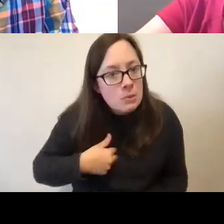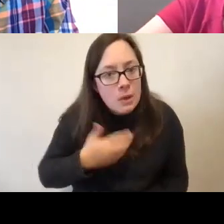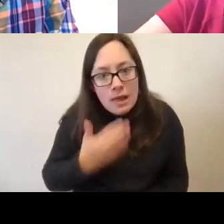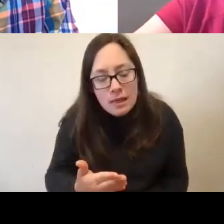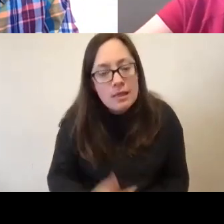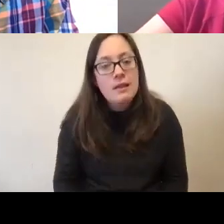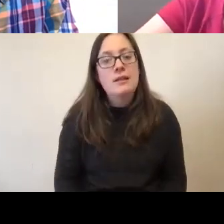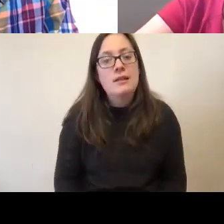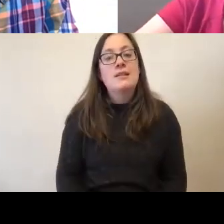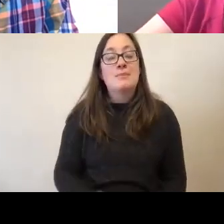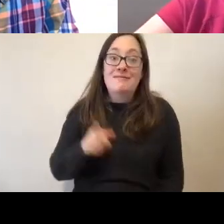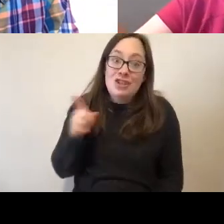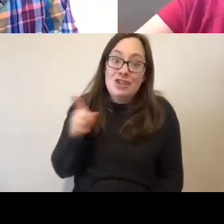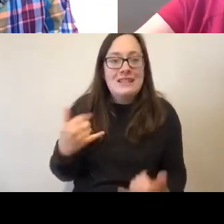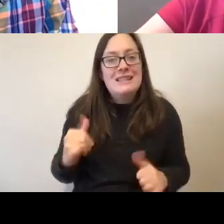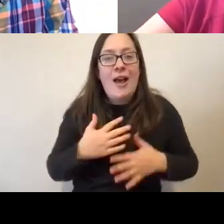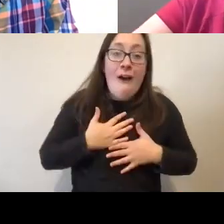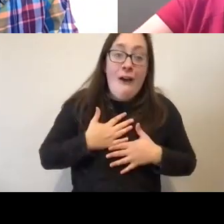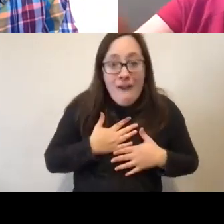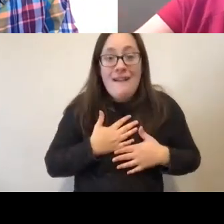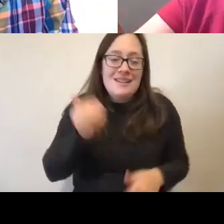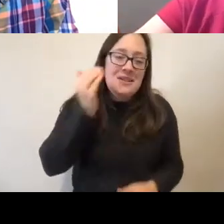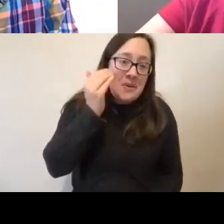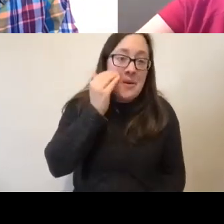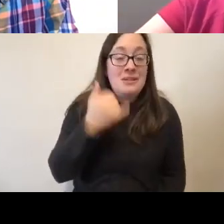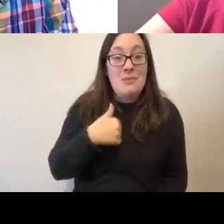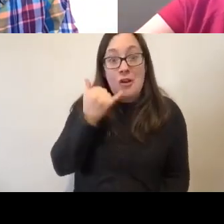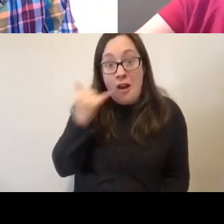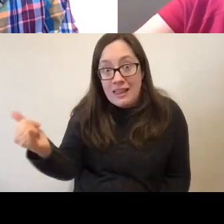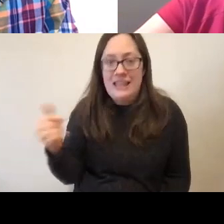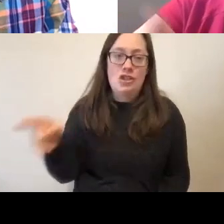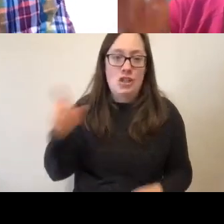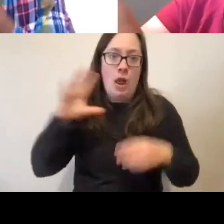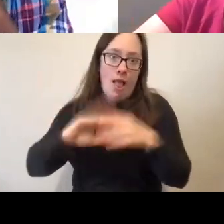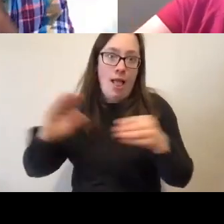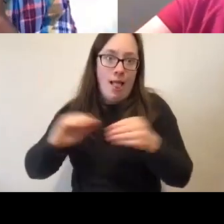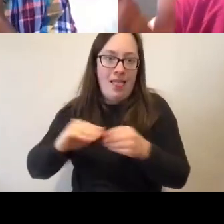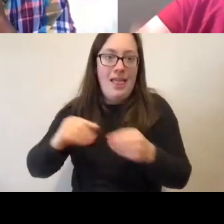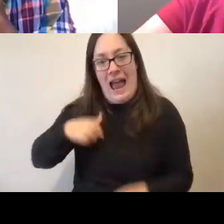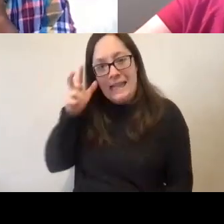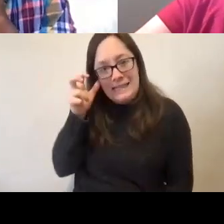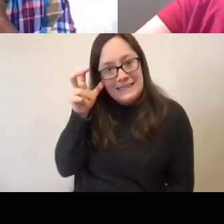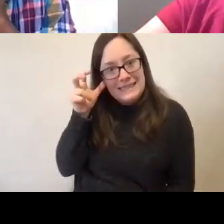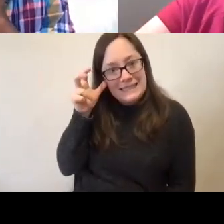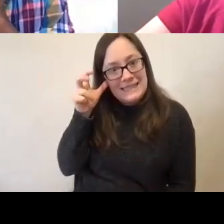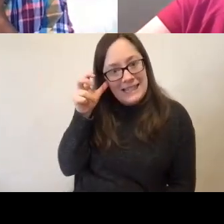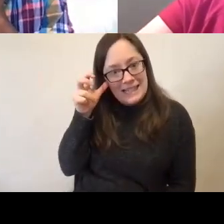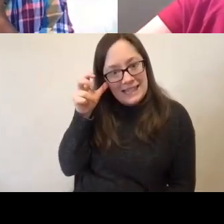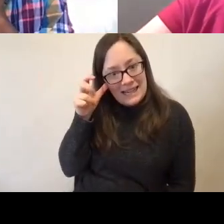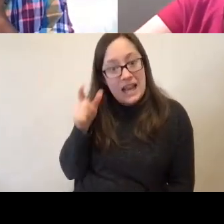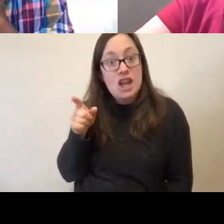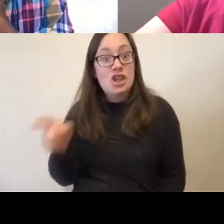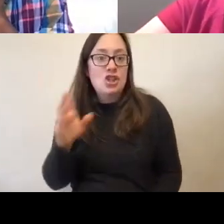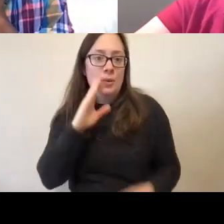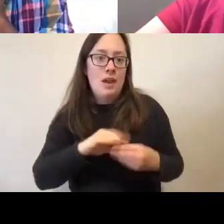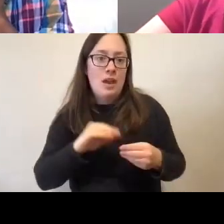that I'm calling and caring, and I'll listen to anything she tells me. And usually she's like, well, I'm really busy,